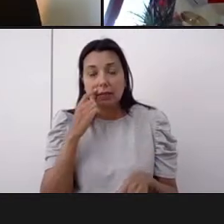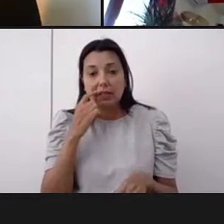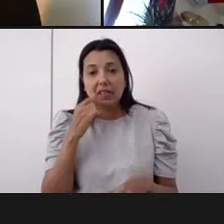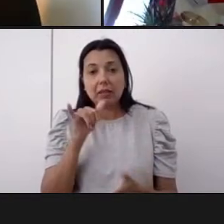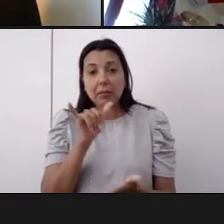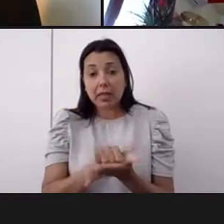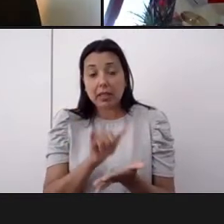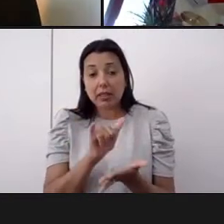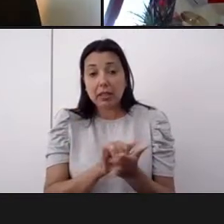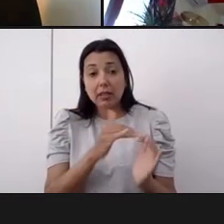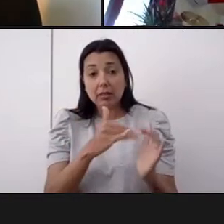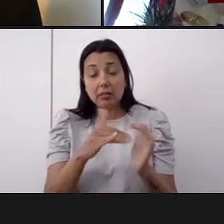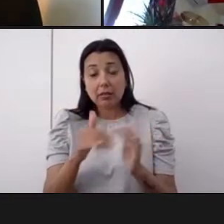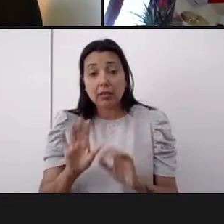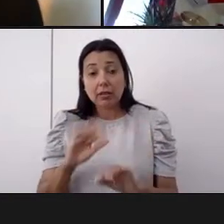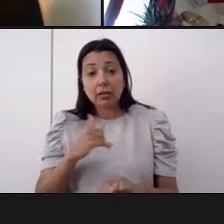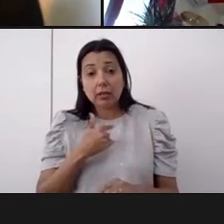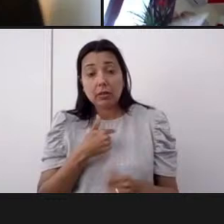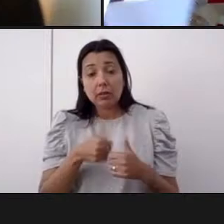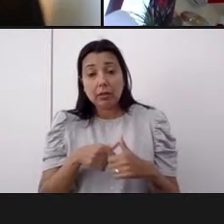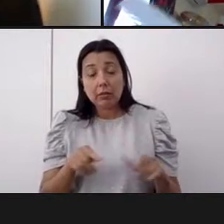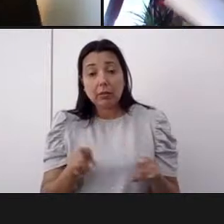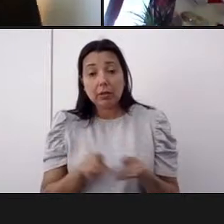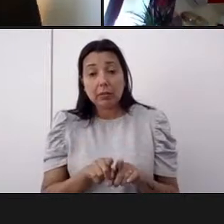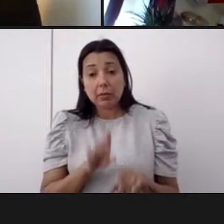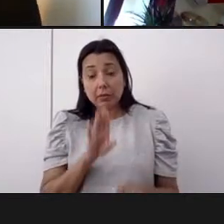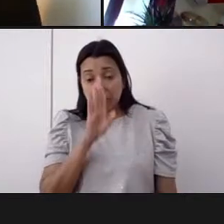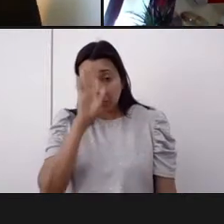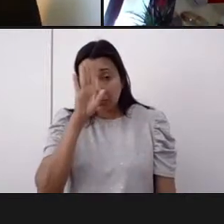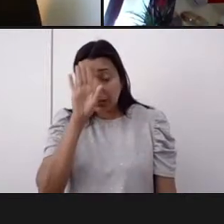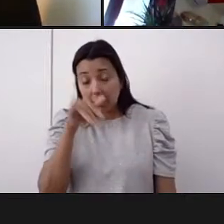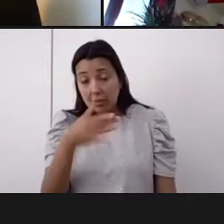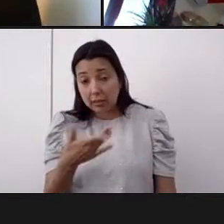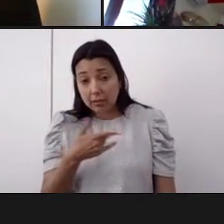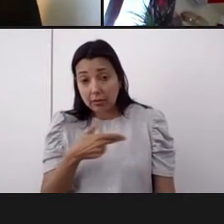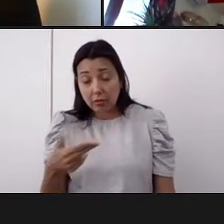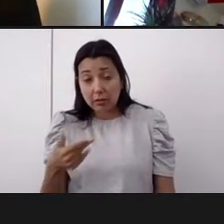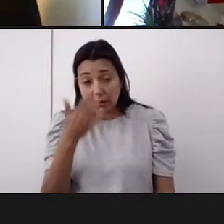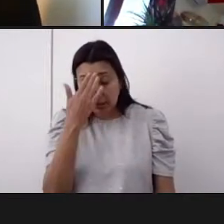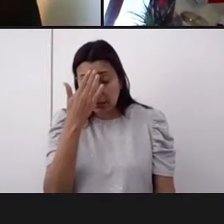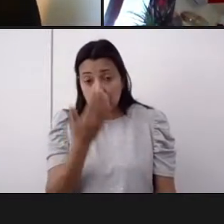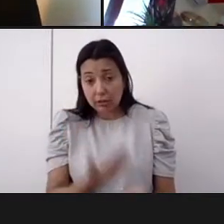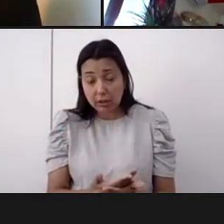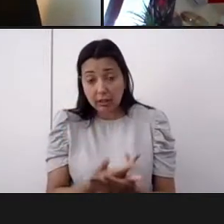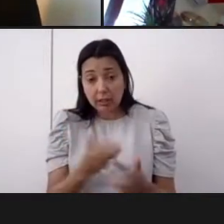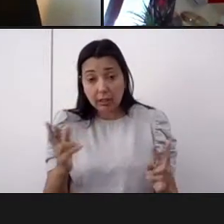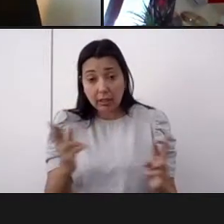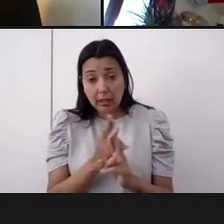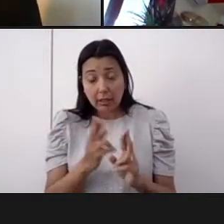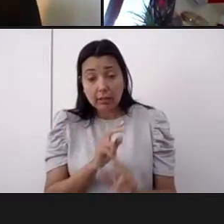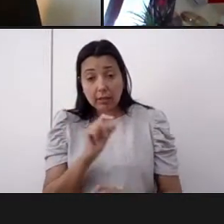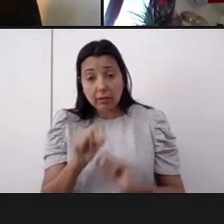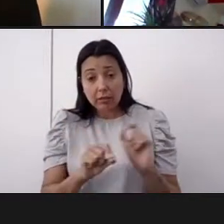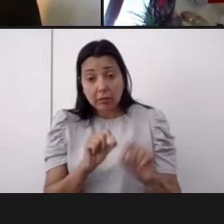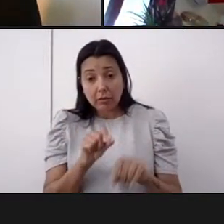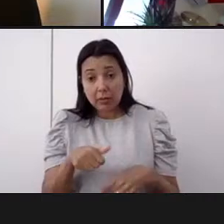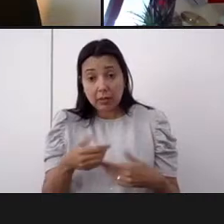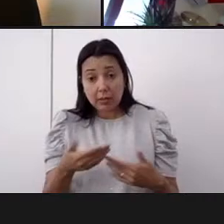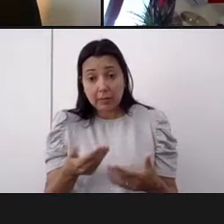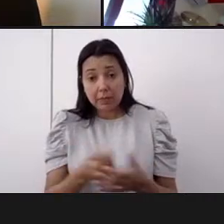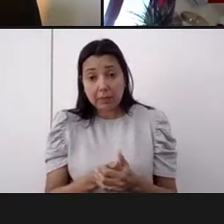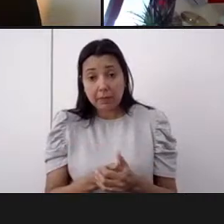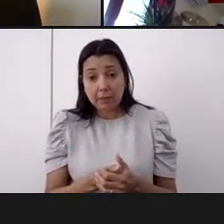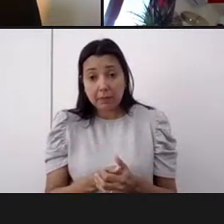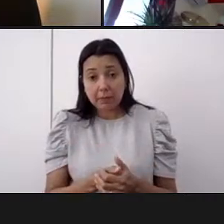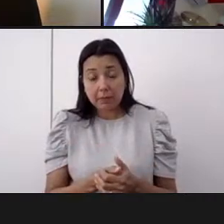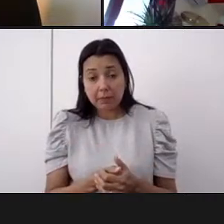book, you can also start your pre-order, and it's going to be available and